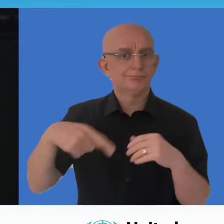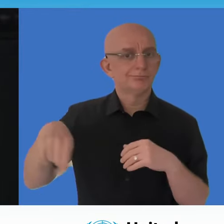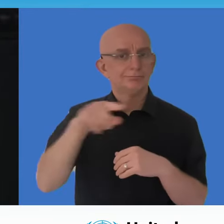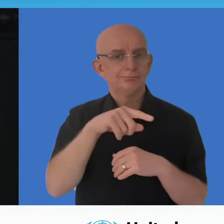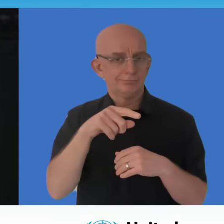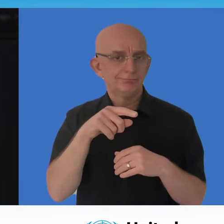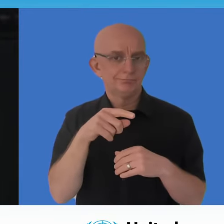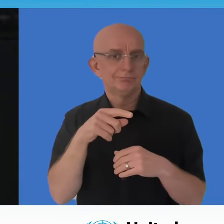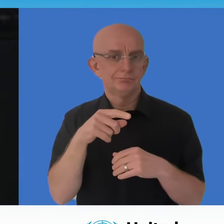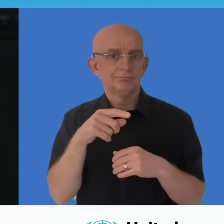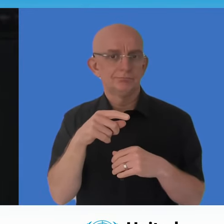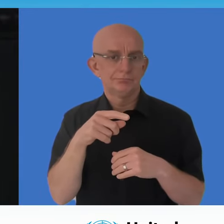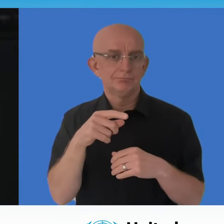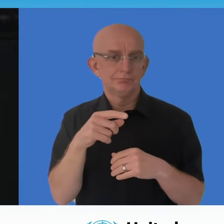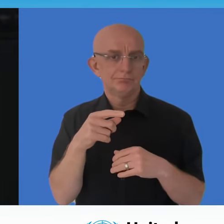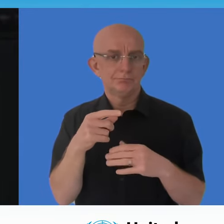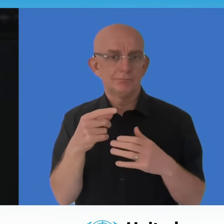have